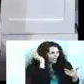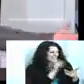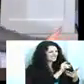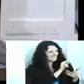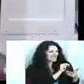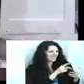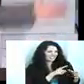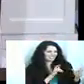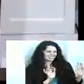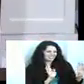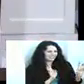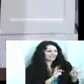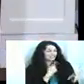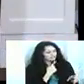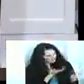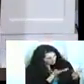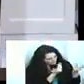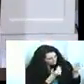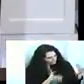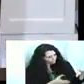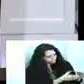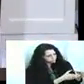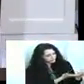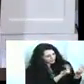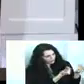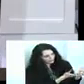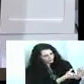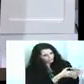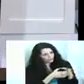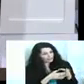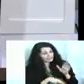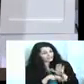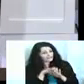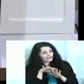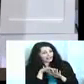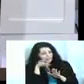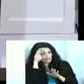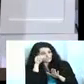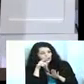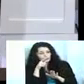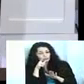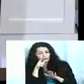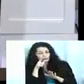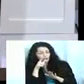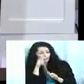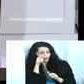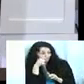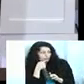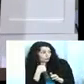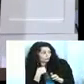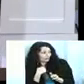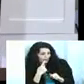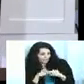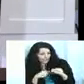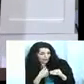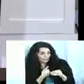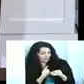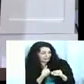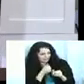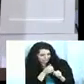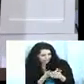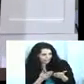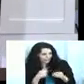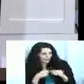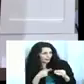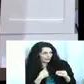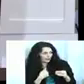said, "Come with me and find the man who just told me everything about me. Come and find this Messiah that